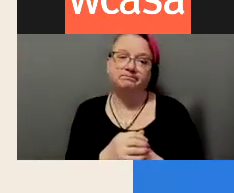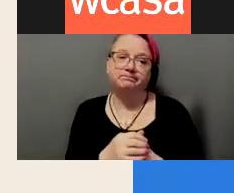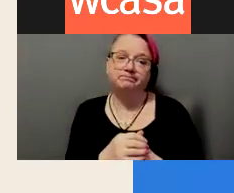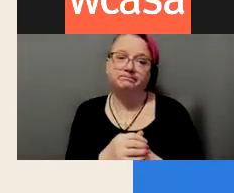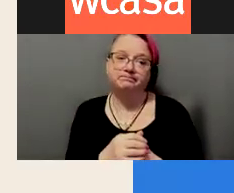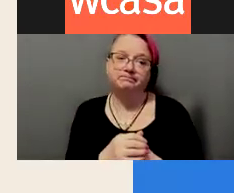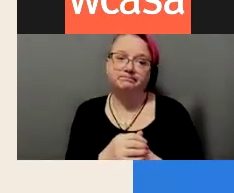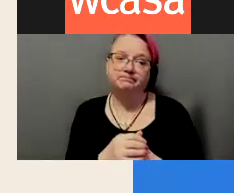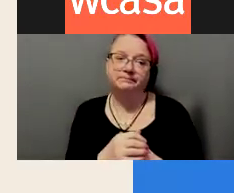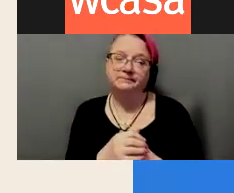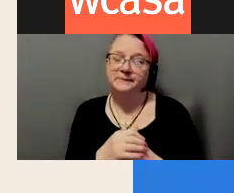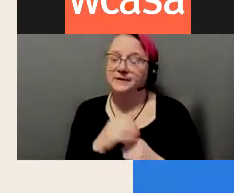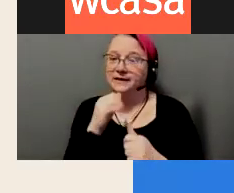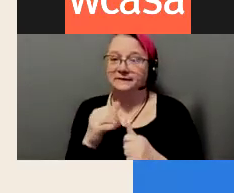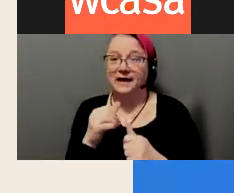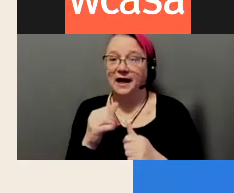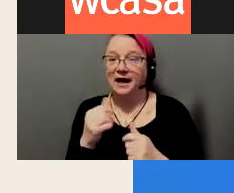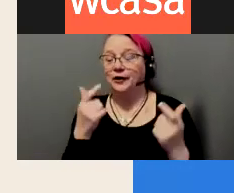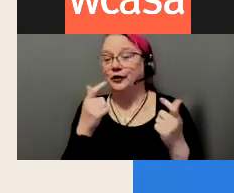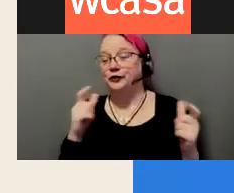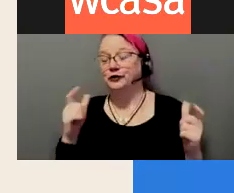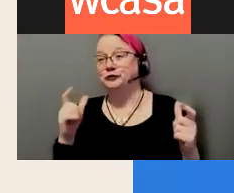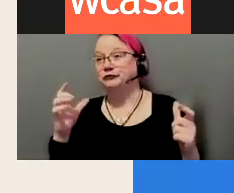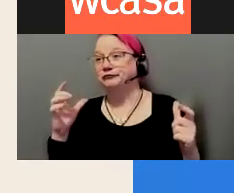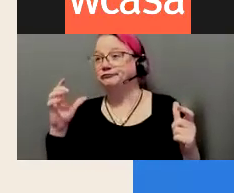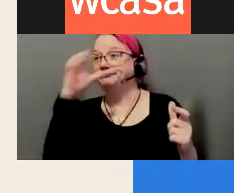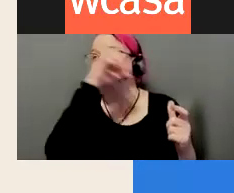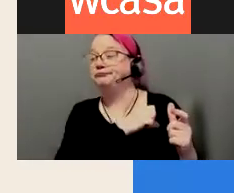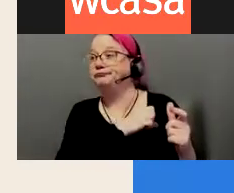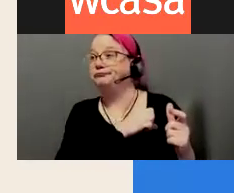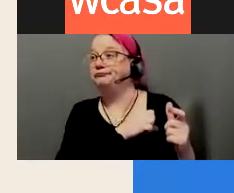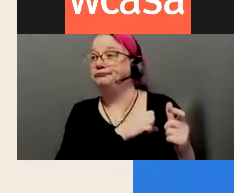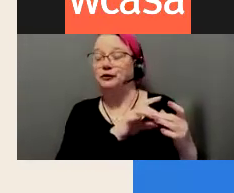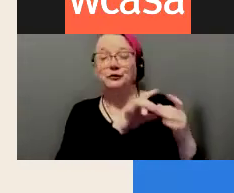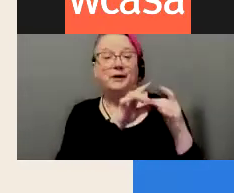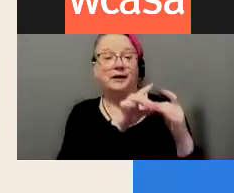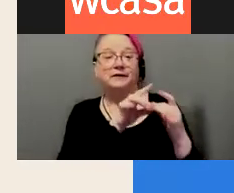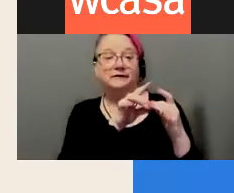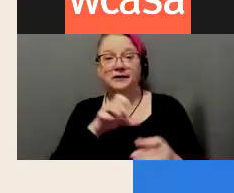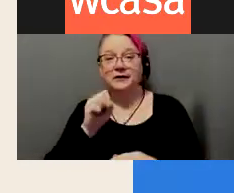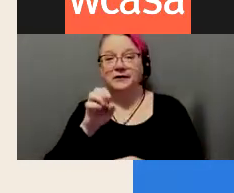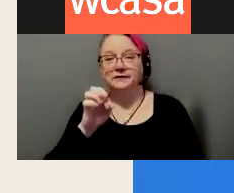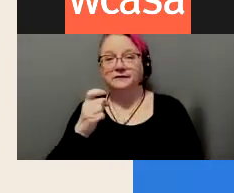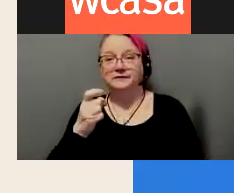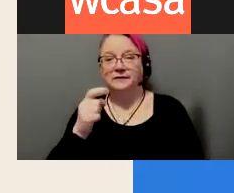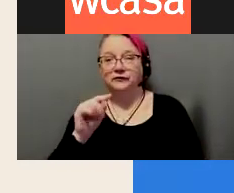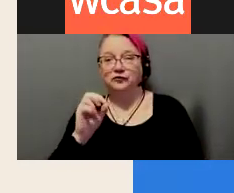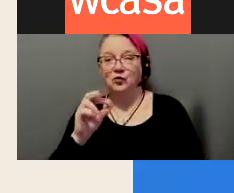a huge shot in the dark to make a connection between sextortion